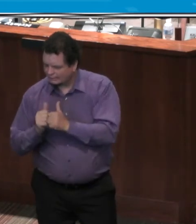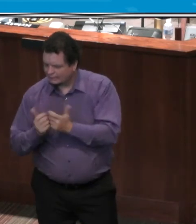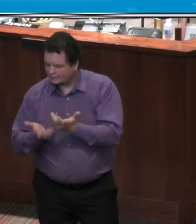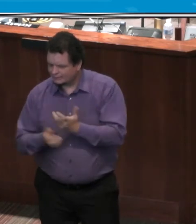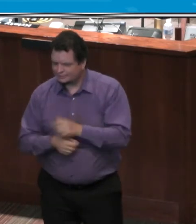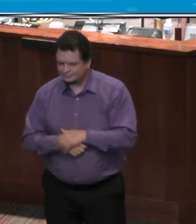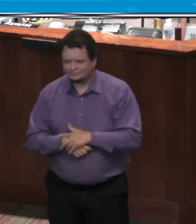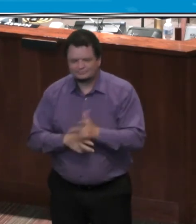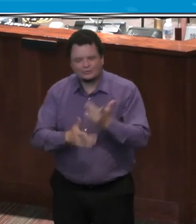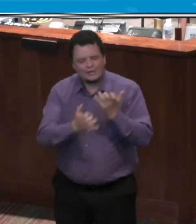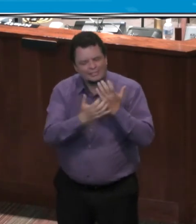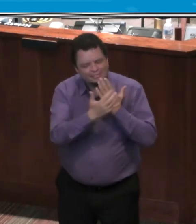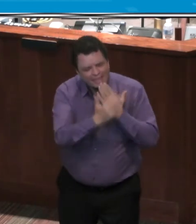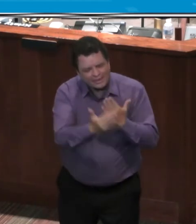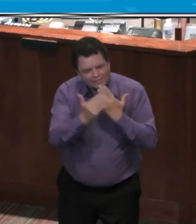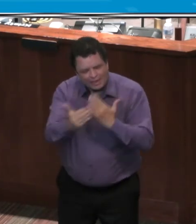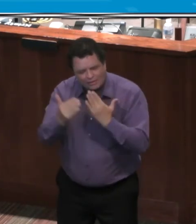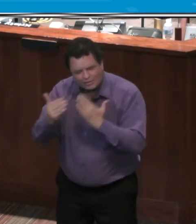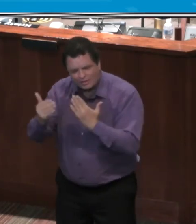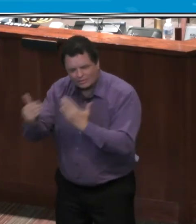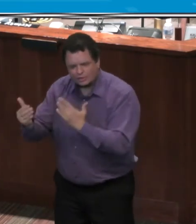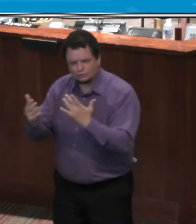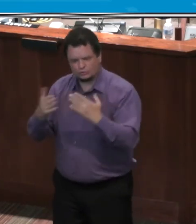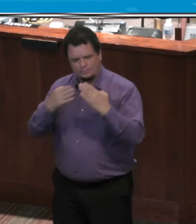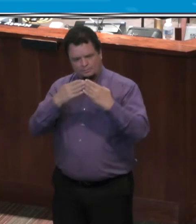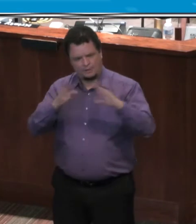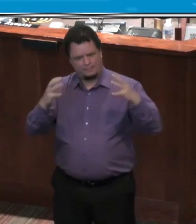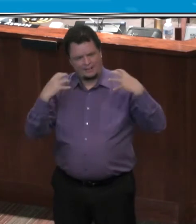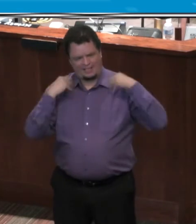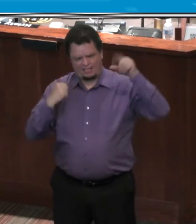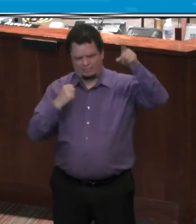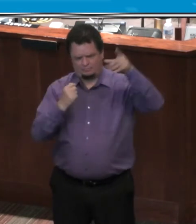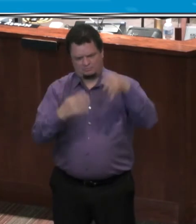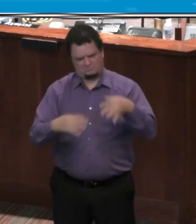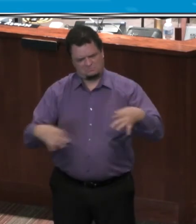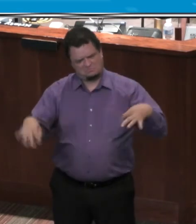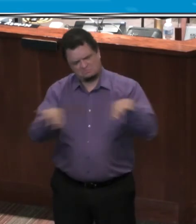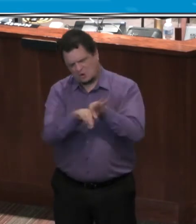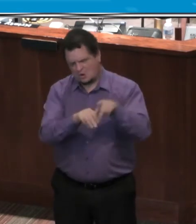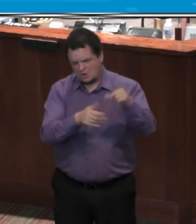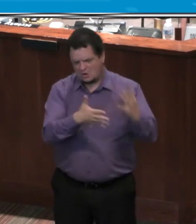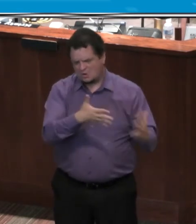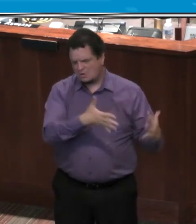dollars to ensure that we have what we need. It has been